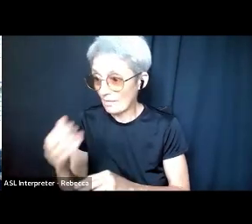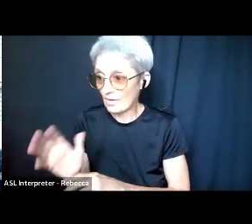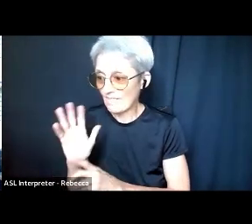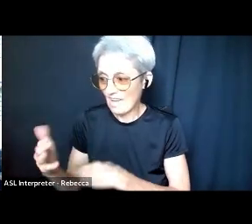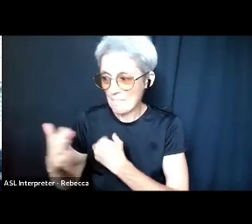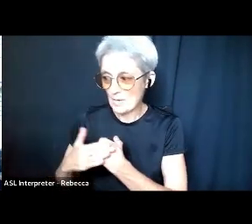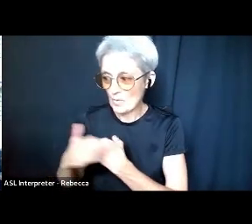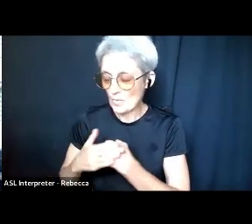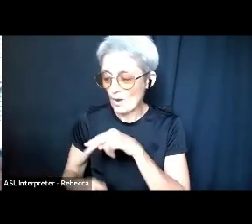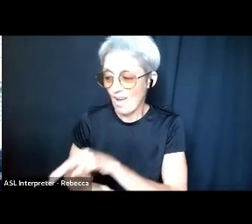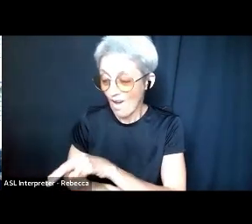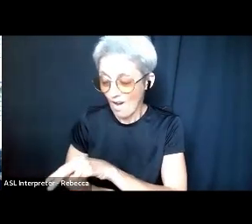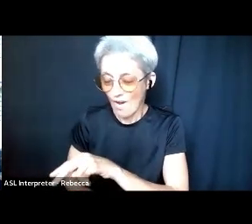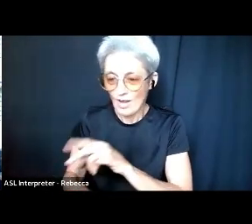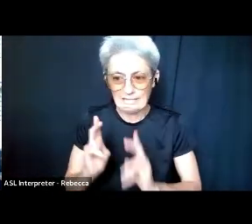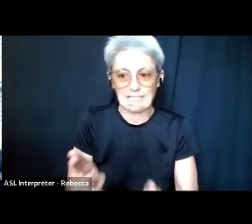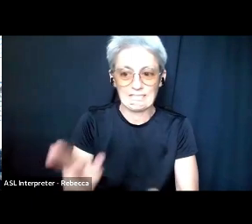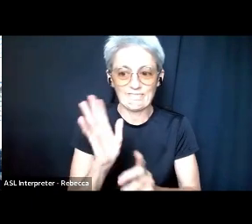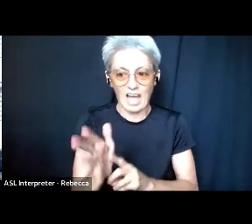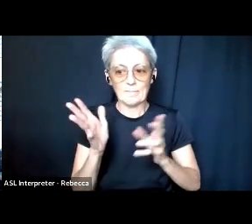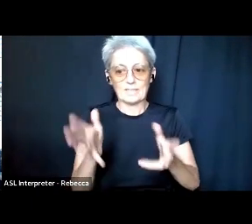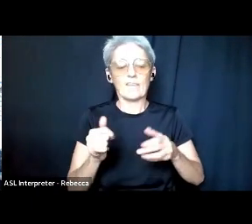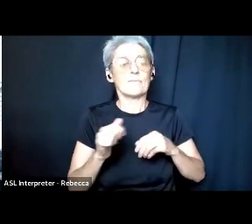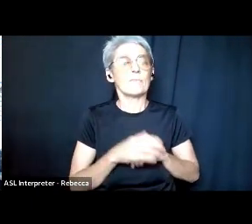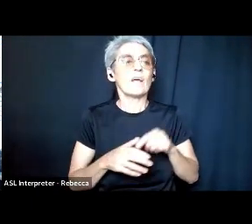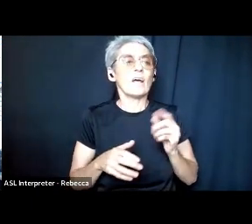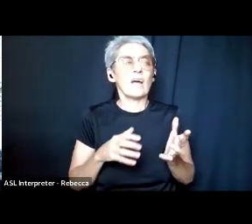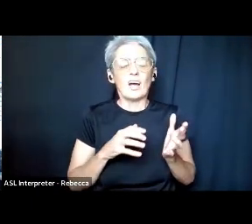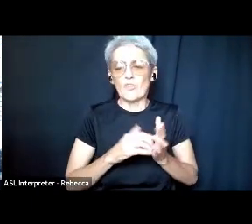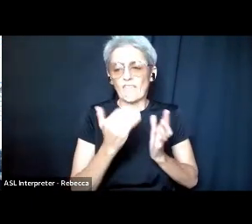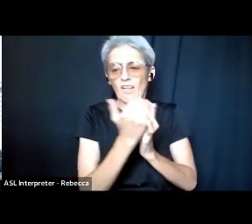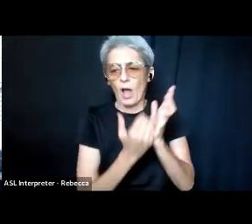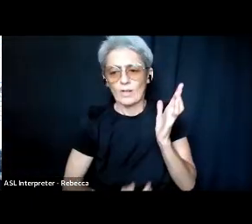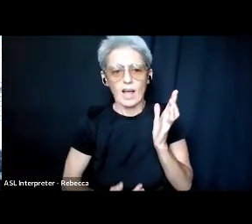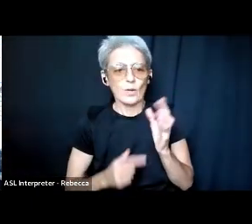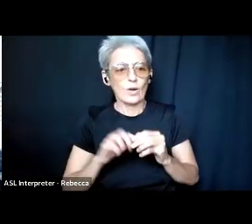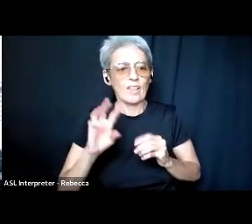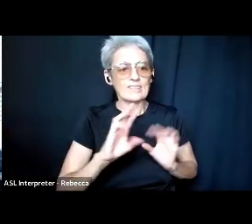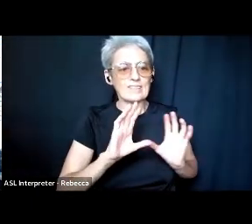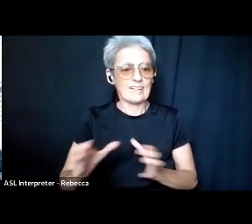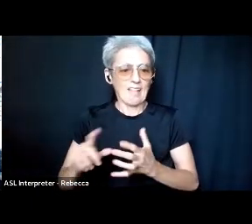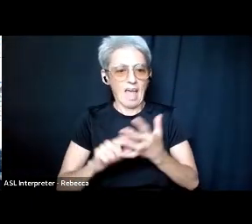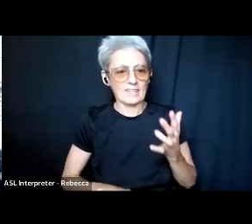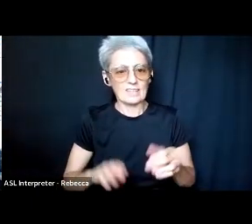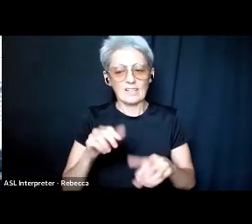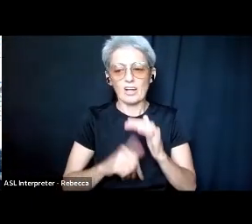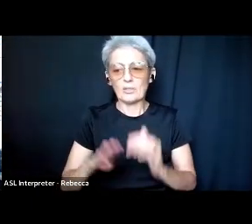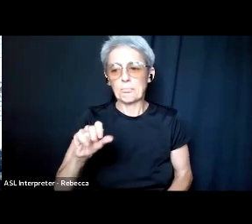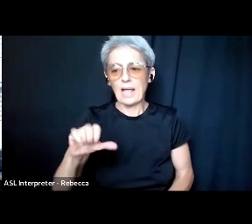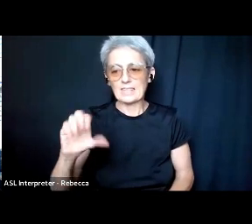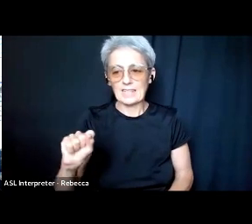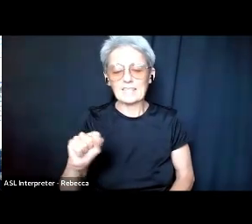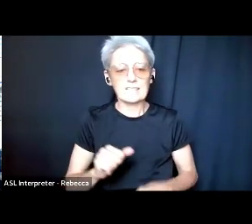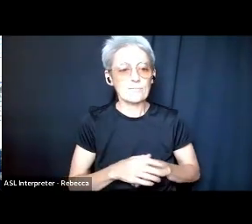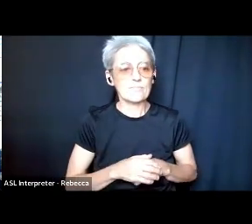there. I'll be quick. So this is just a rough outline of what the 6 classes are in basics. Again, I think you get the gist